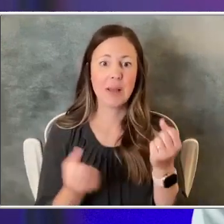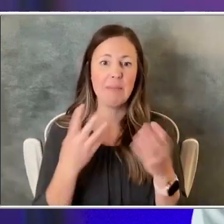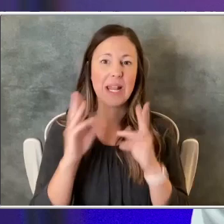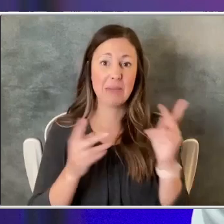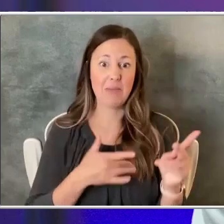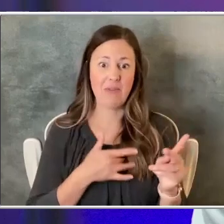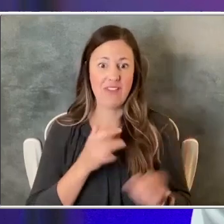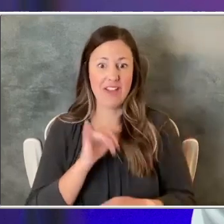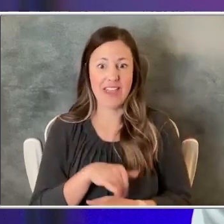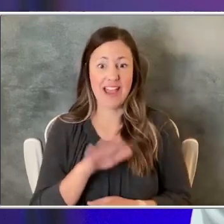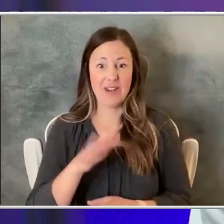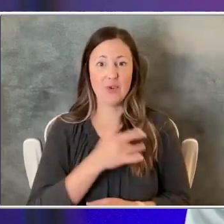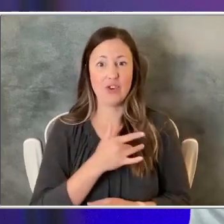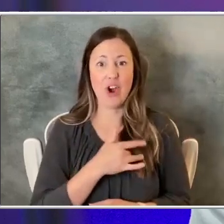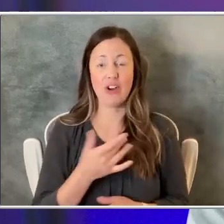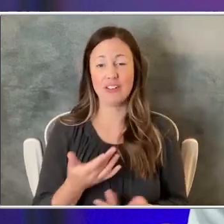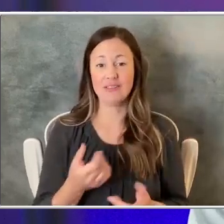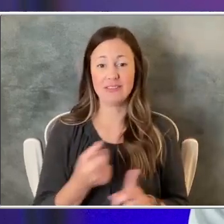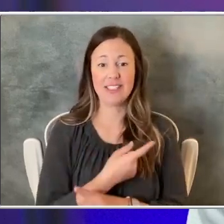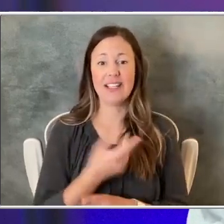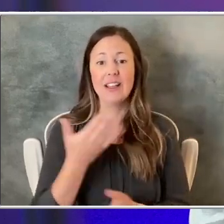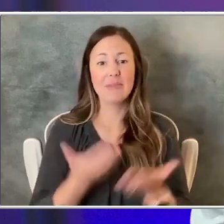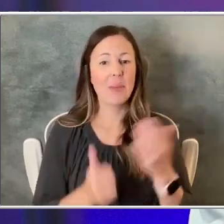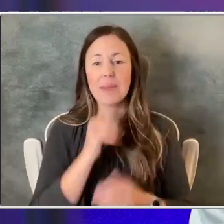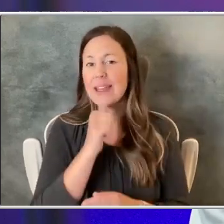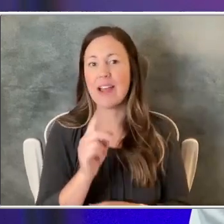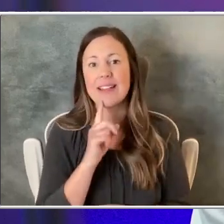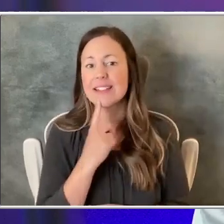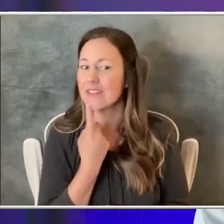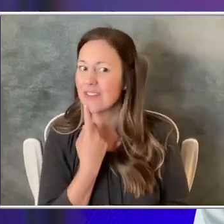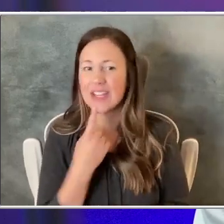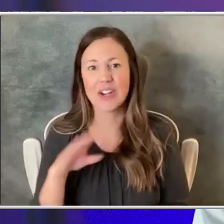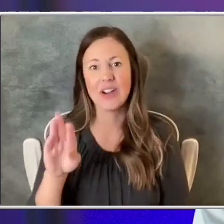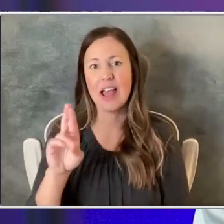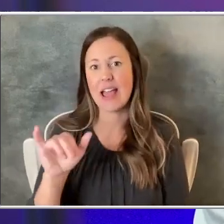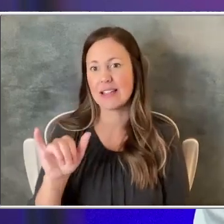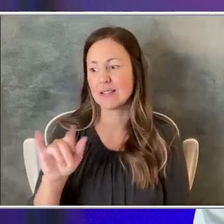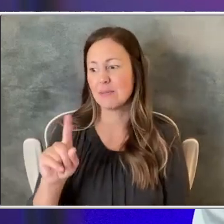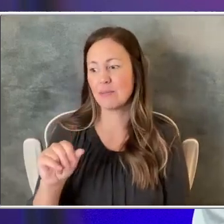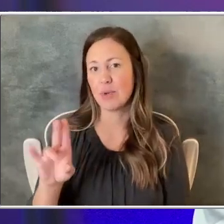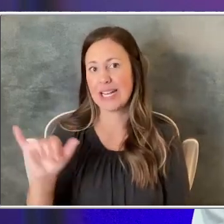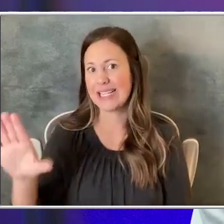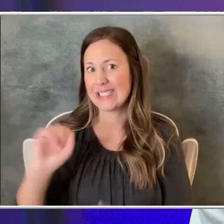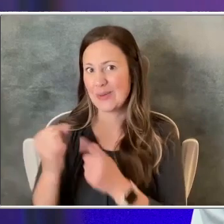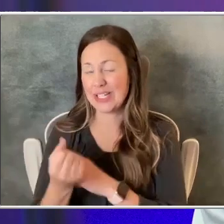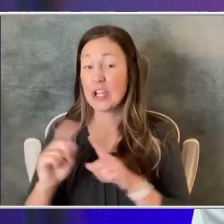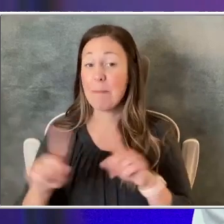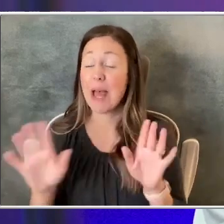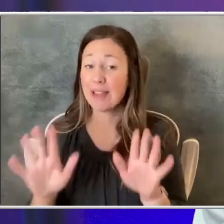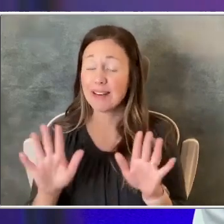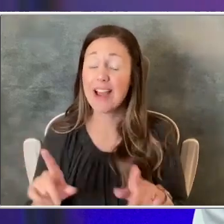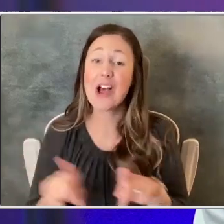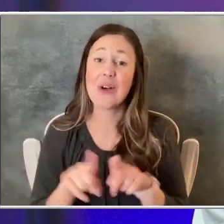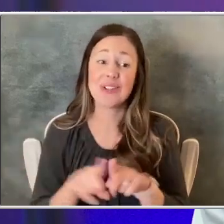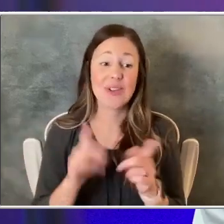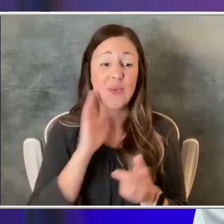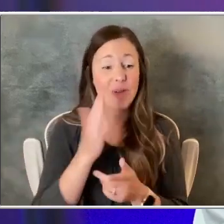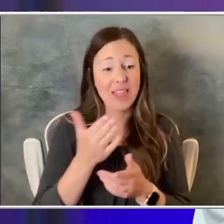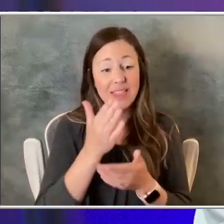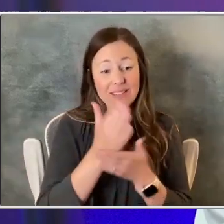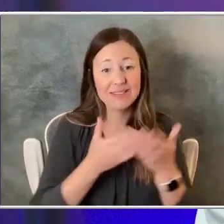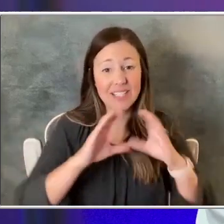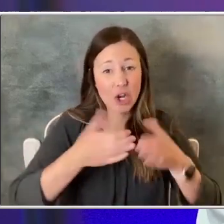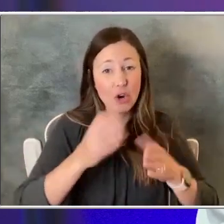feel abnormal things, it's probably not as severe as what Brittany's situation is. But that being said, there's going to be a subset of patients that do